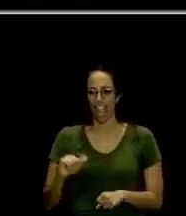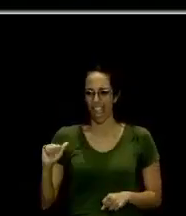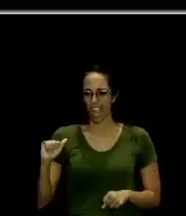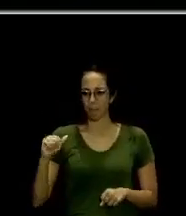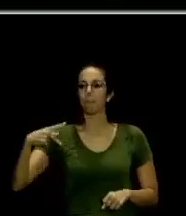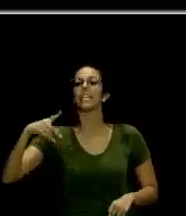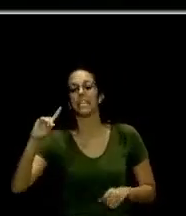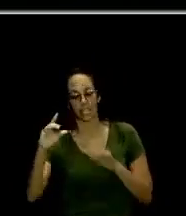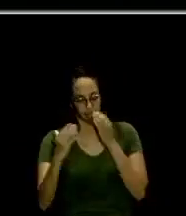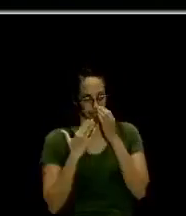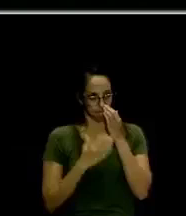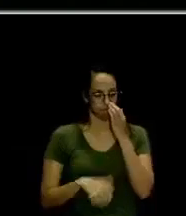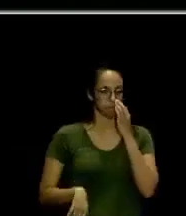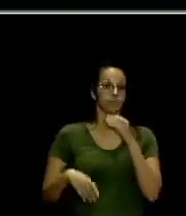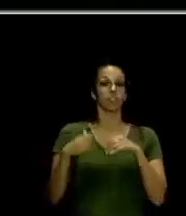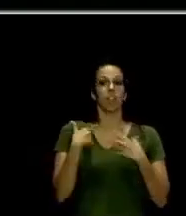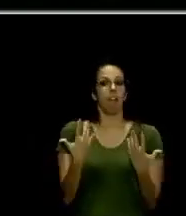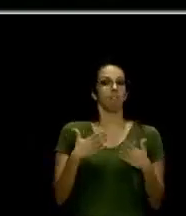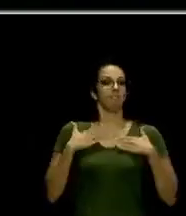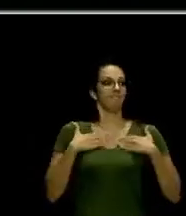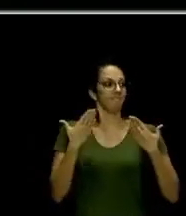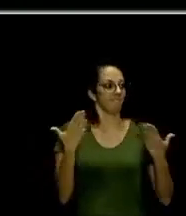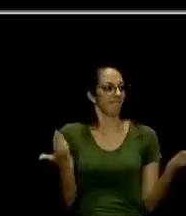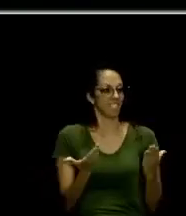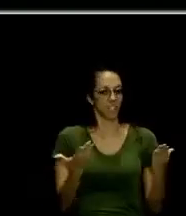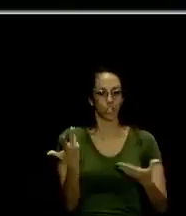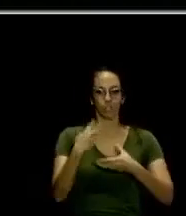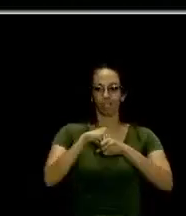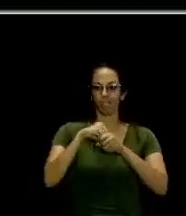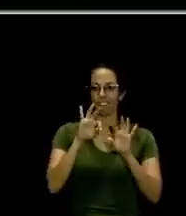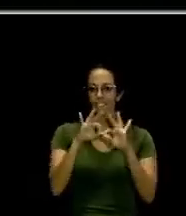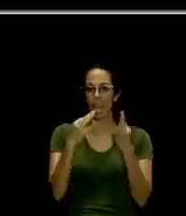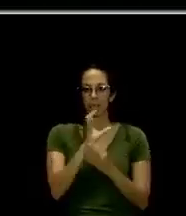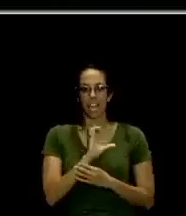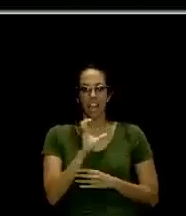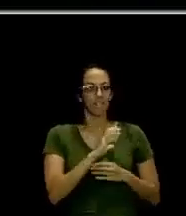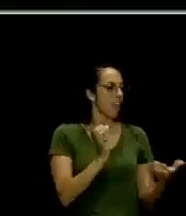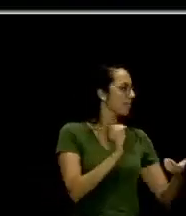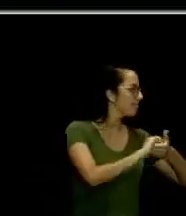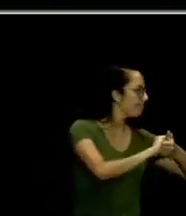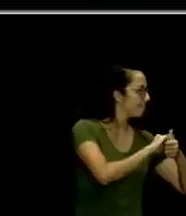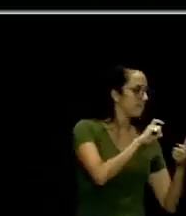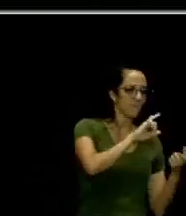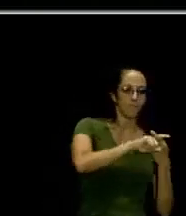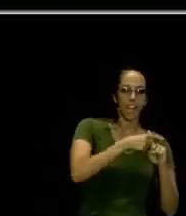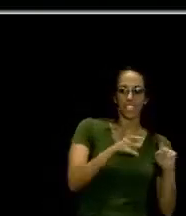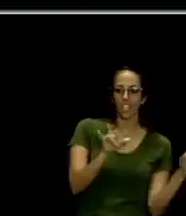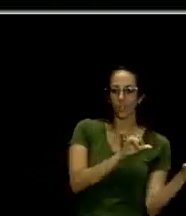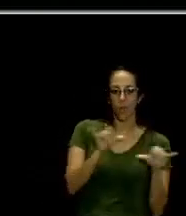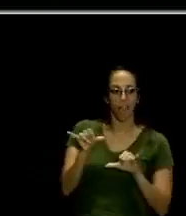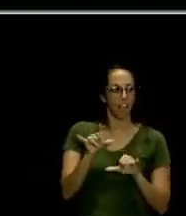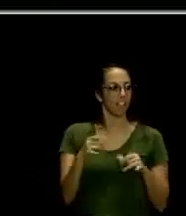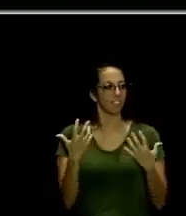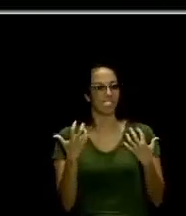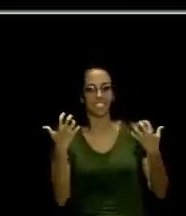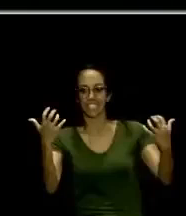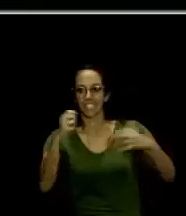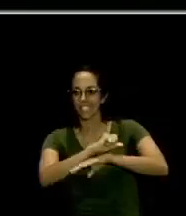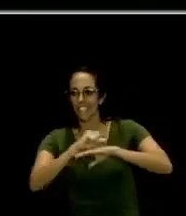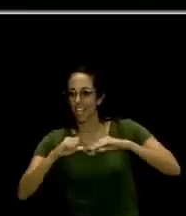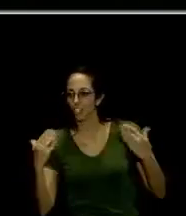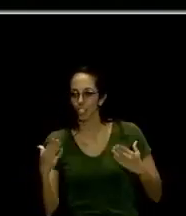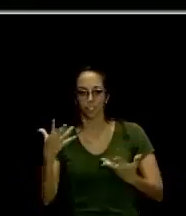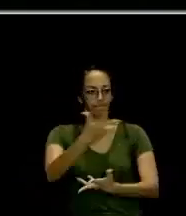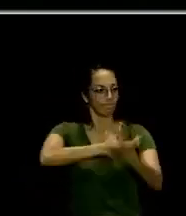Family Cafe this year, along with so many of my colleagues and my dear friends on the stage tonight and in the audience, to